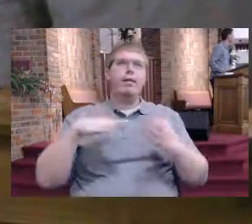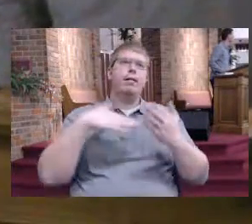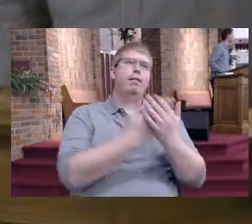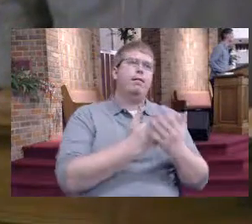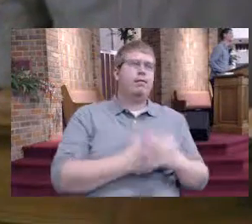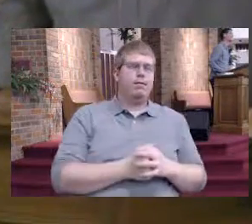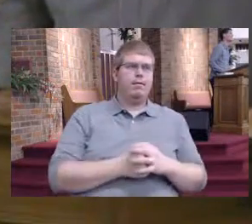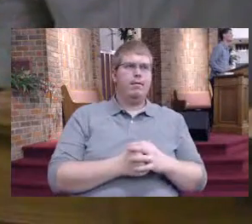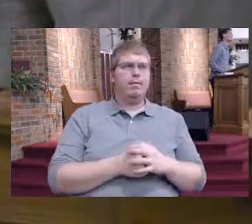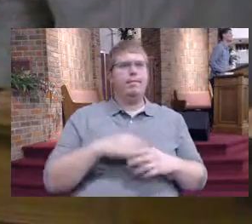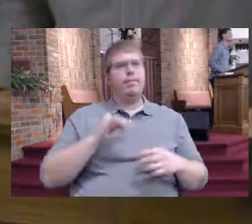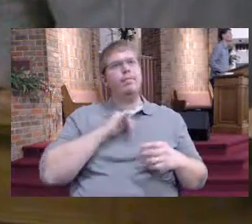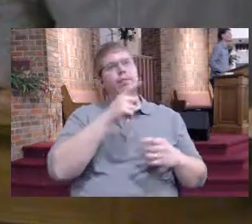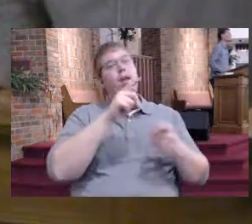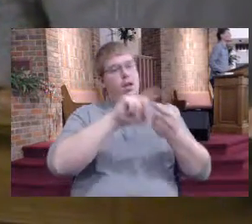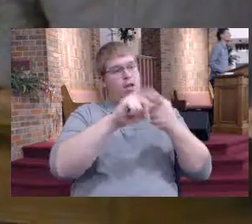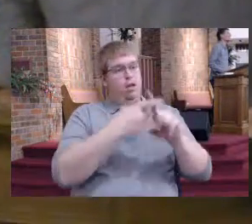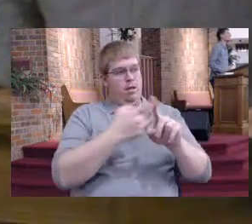their village